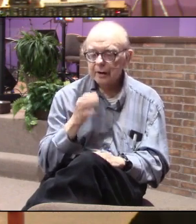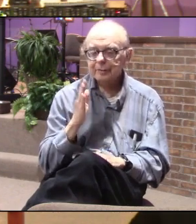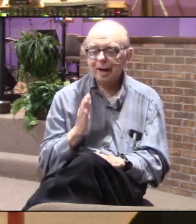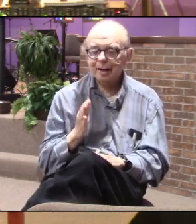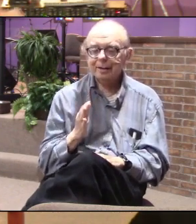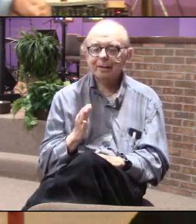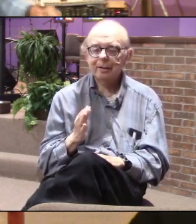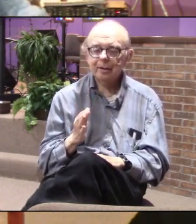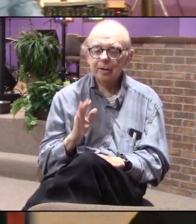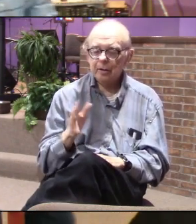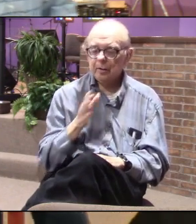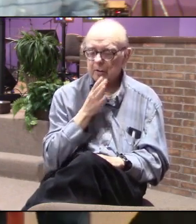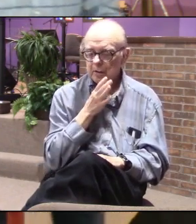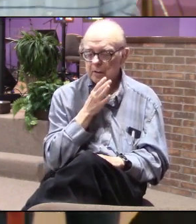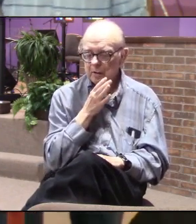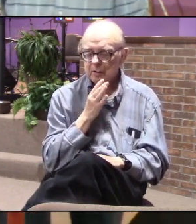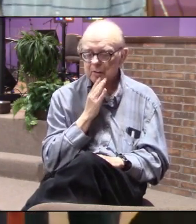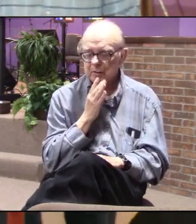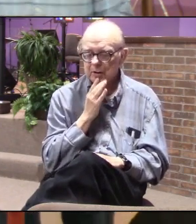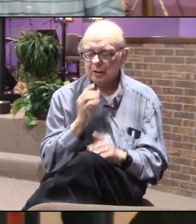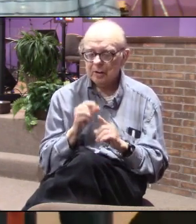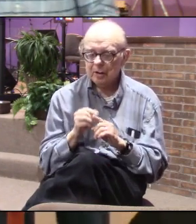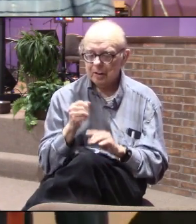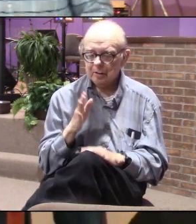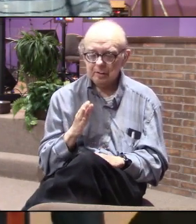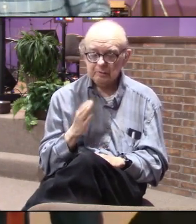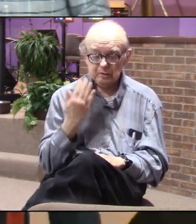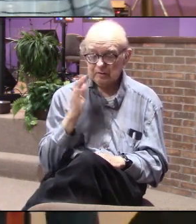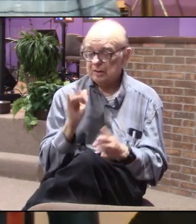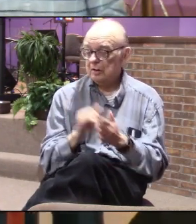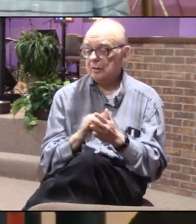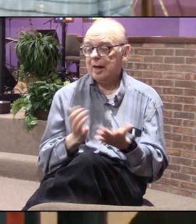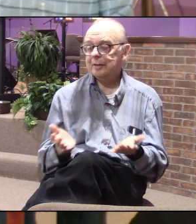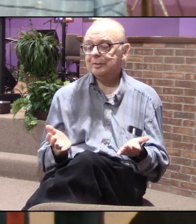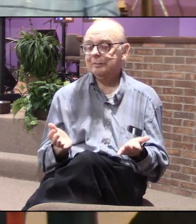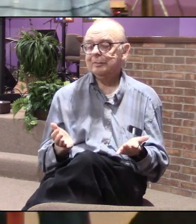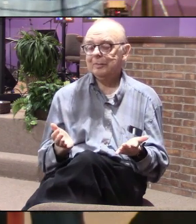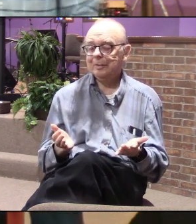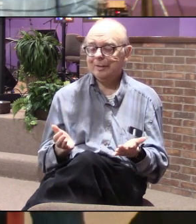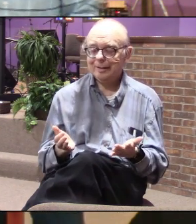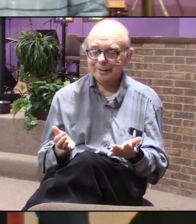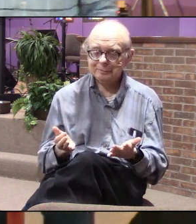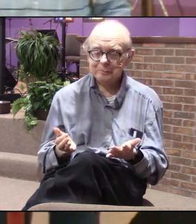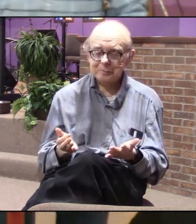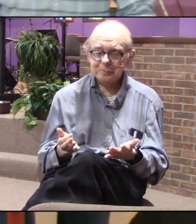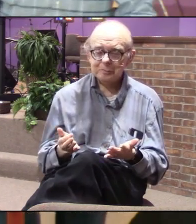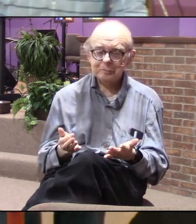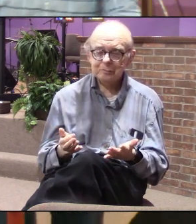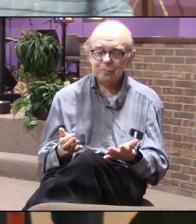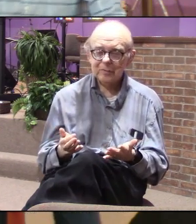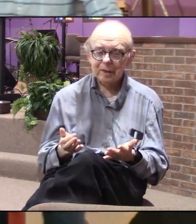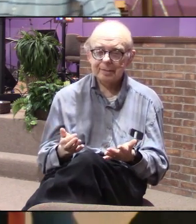So your mama was speaking the word of God and you didn't even know about it.